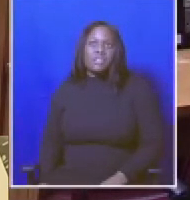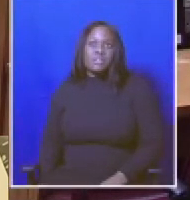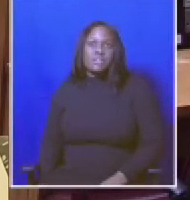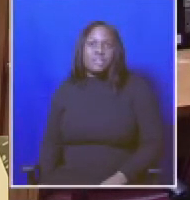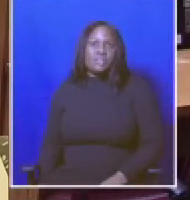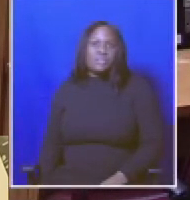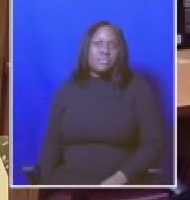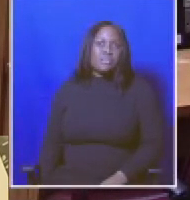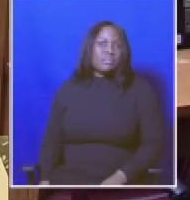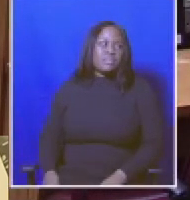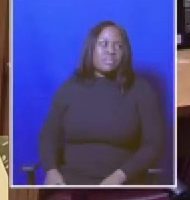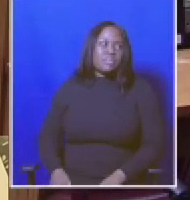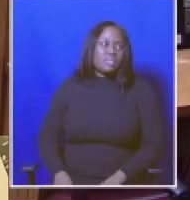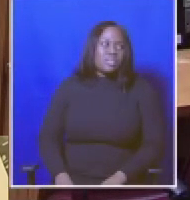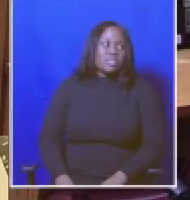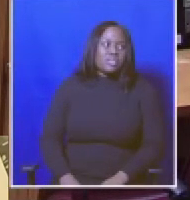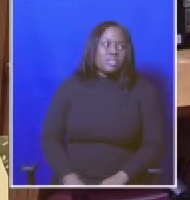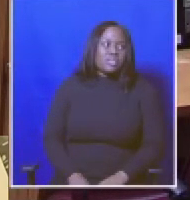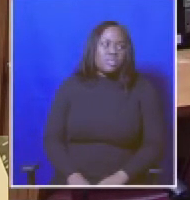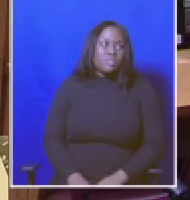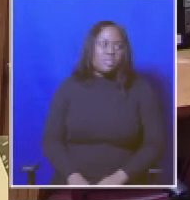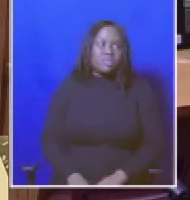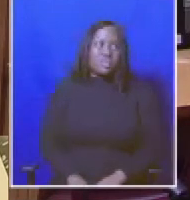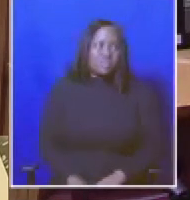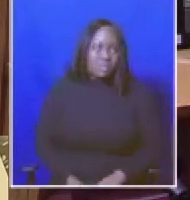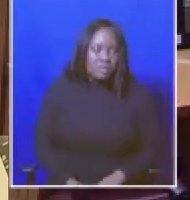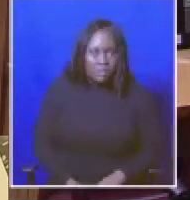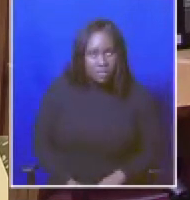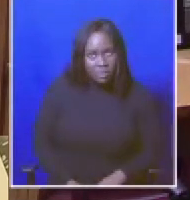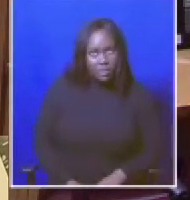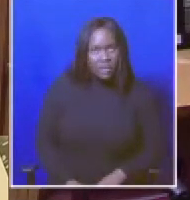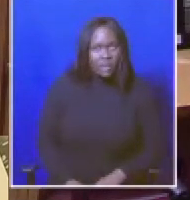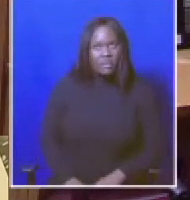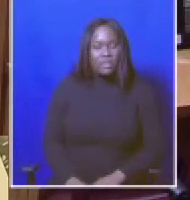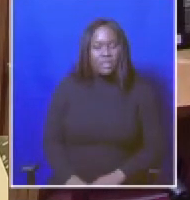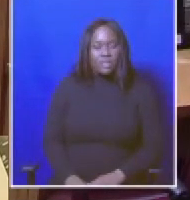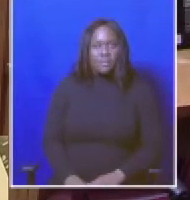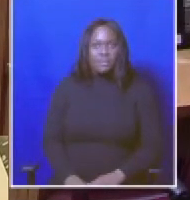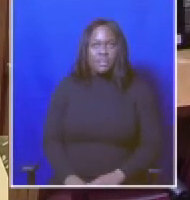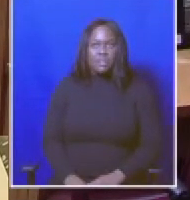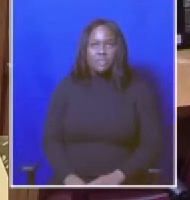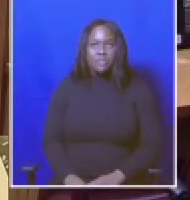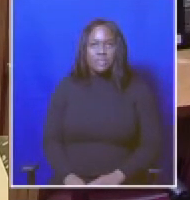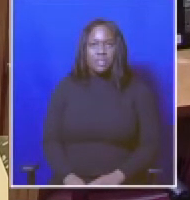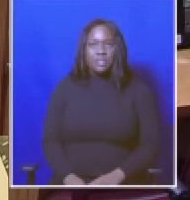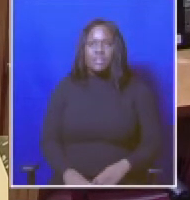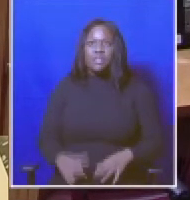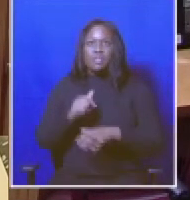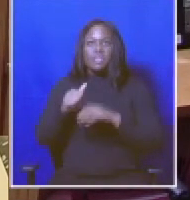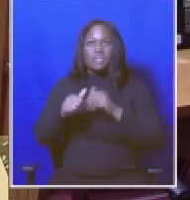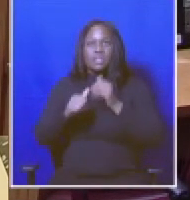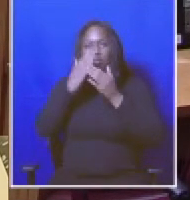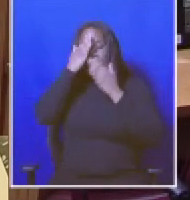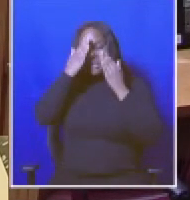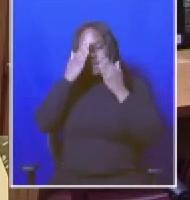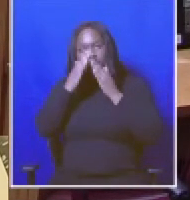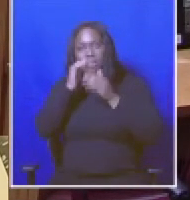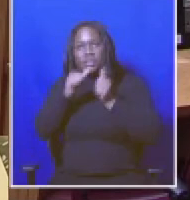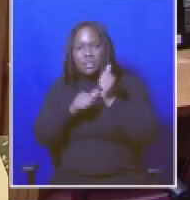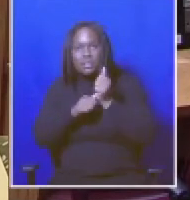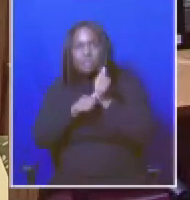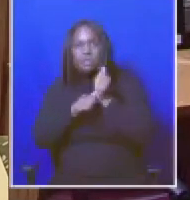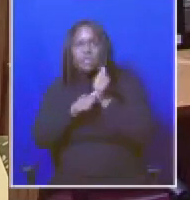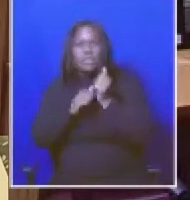much, Honorable Chairperson, and greetings to the Honorable Deputy President. I was worried as the